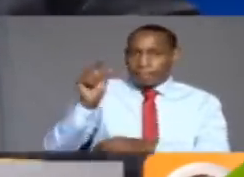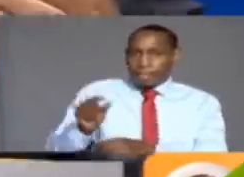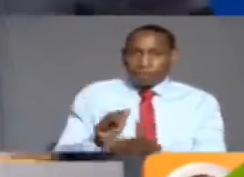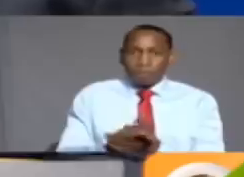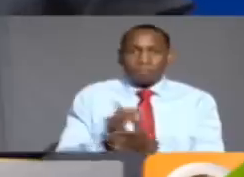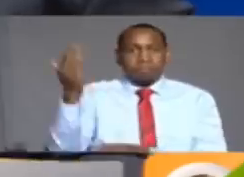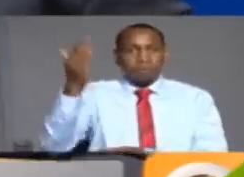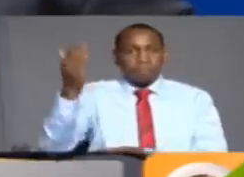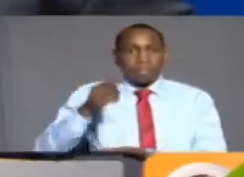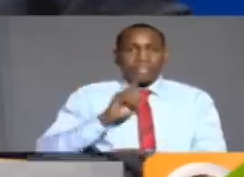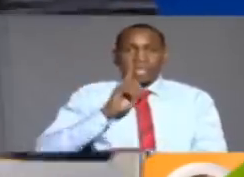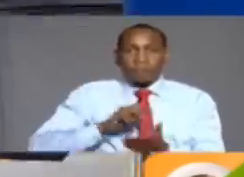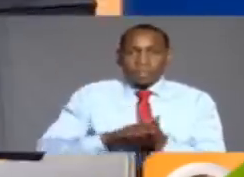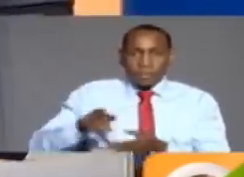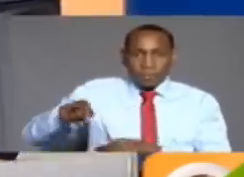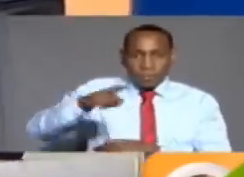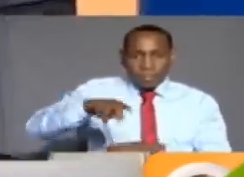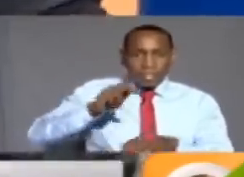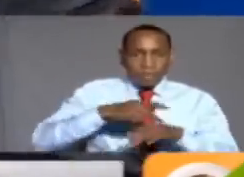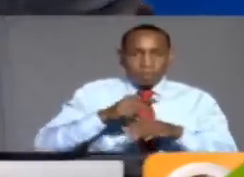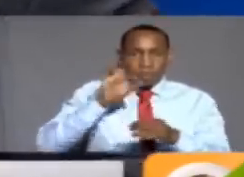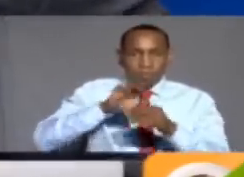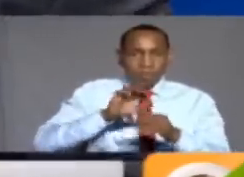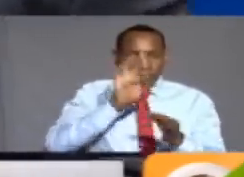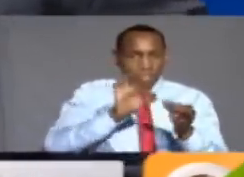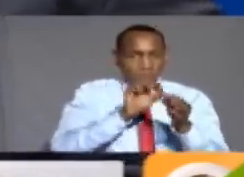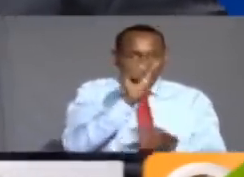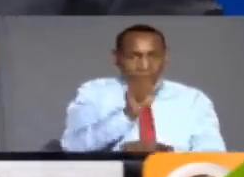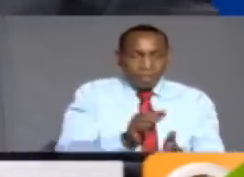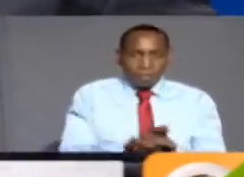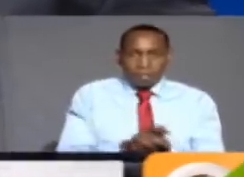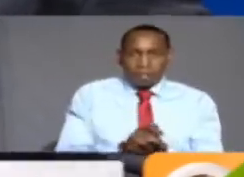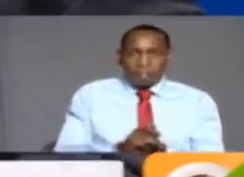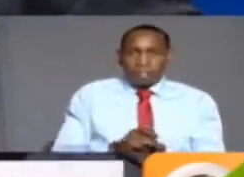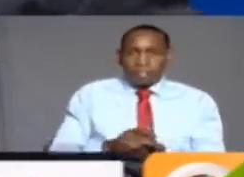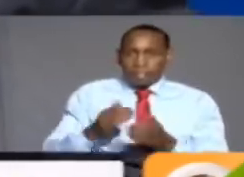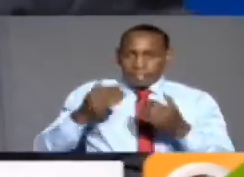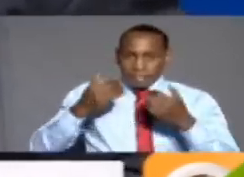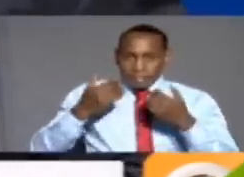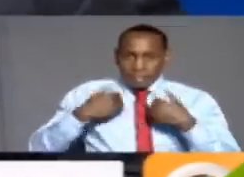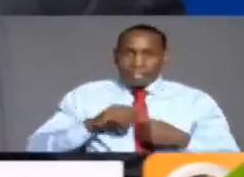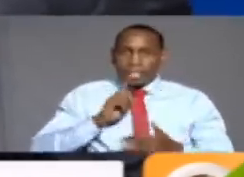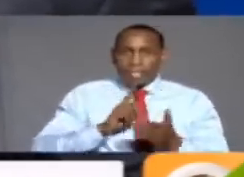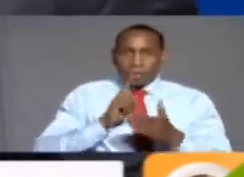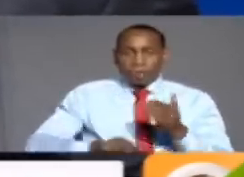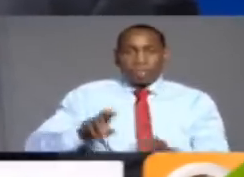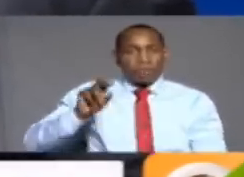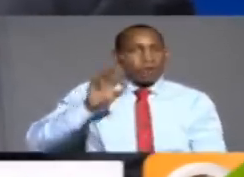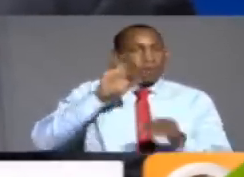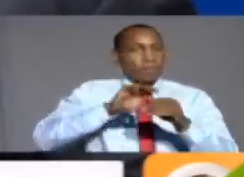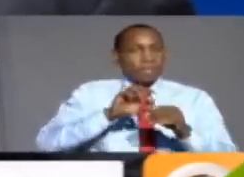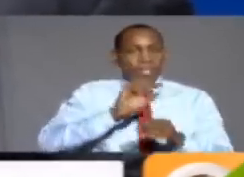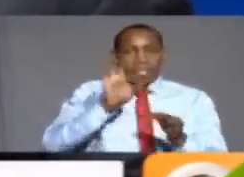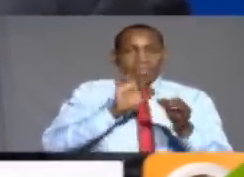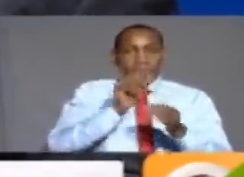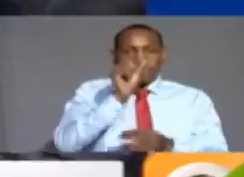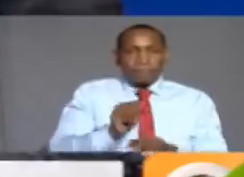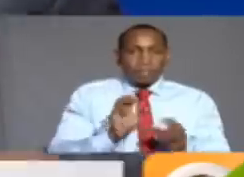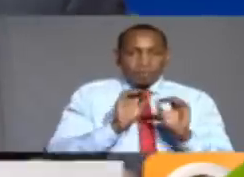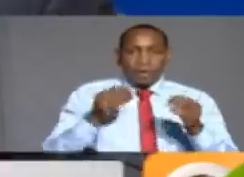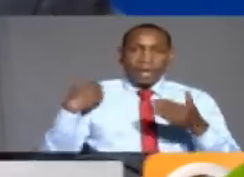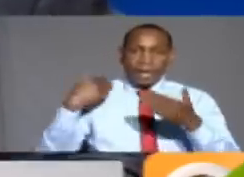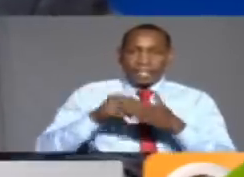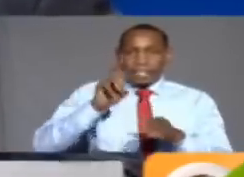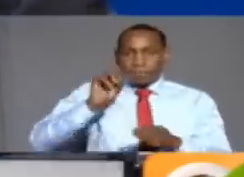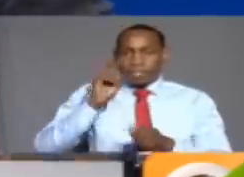says, we as Kikuyus are going to vote for so-and-so and I'm a Kikuyu, I have to wake up and say, no, my vote is not going to anyone until 2022. If we